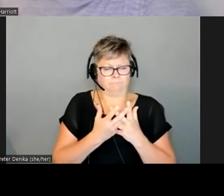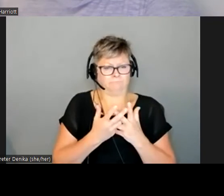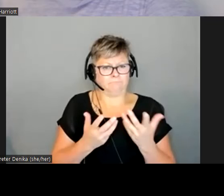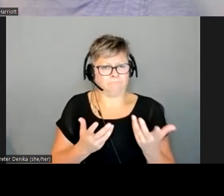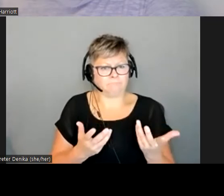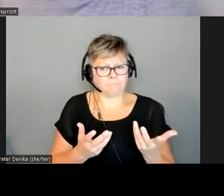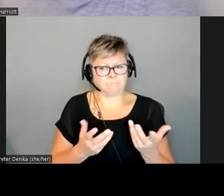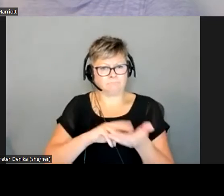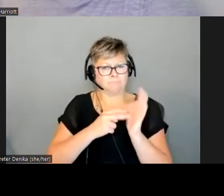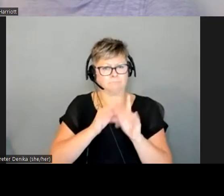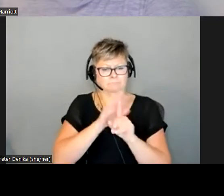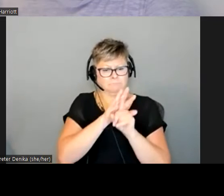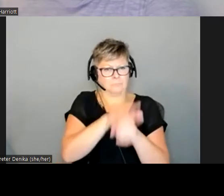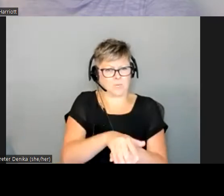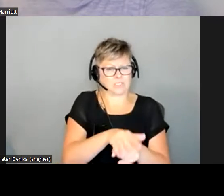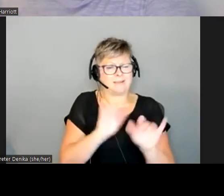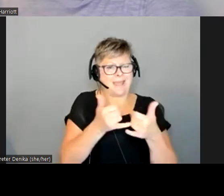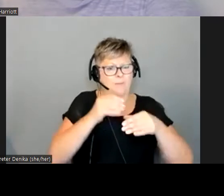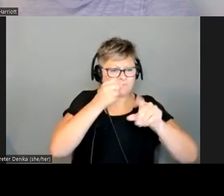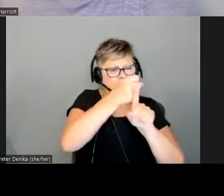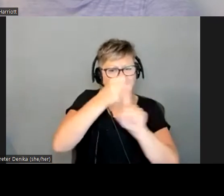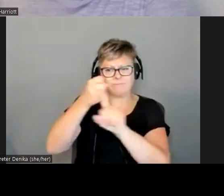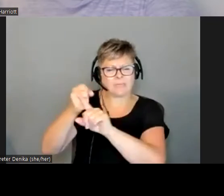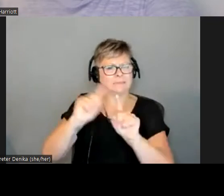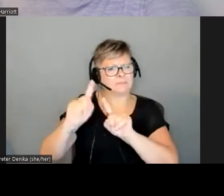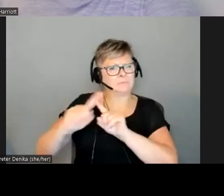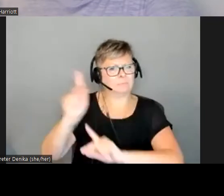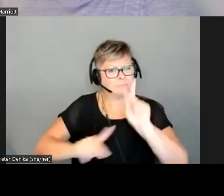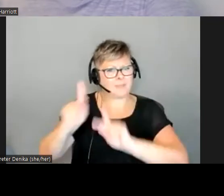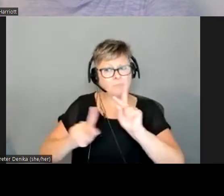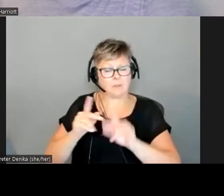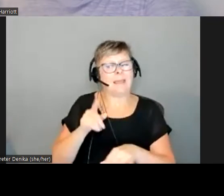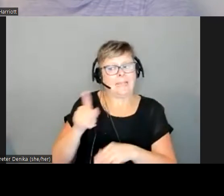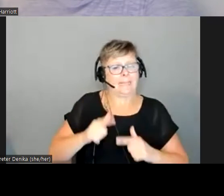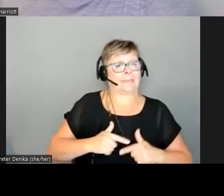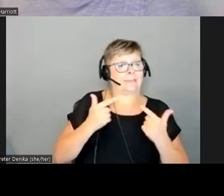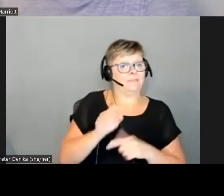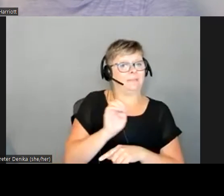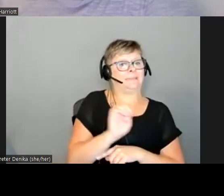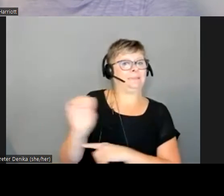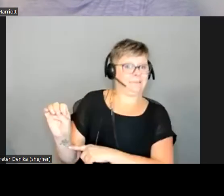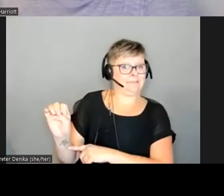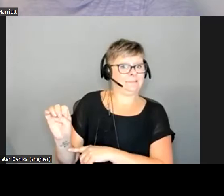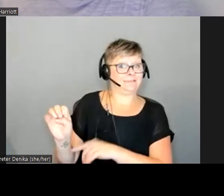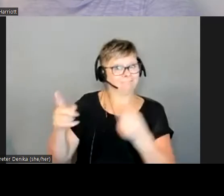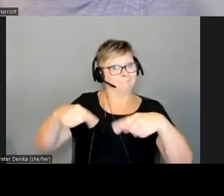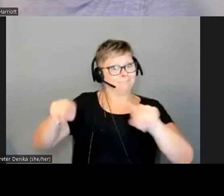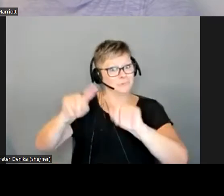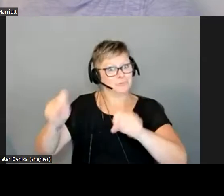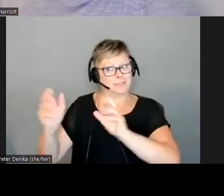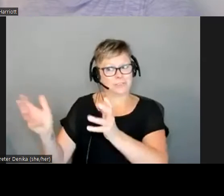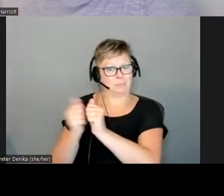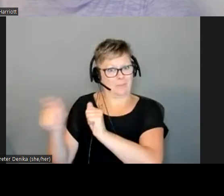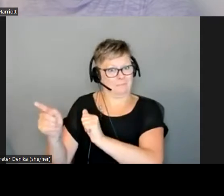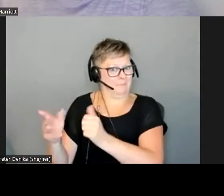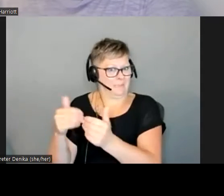has done to so many of our people. He lives back east, so you have better access to him than I do. But